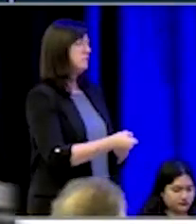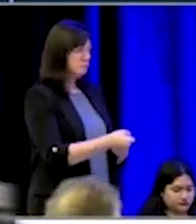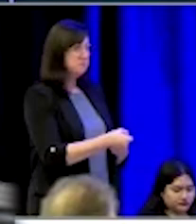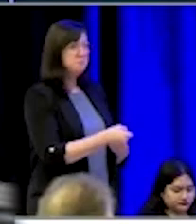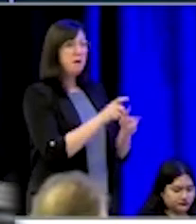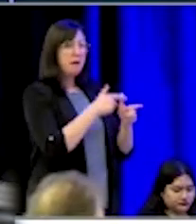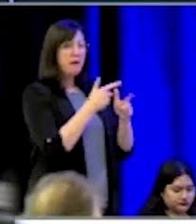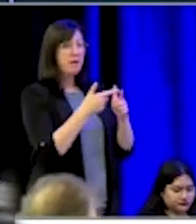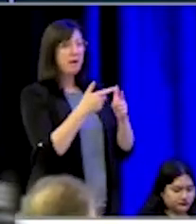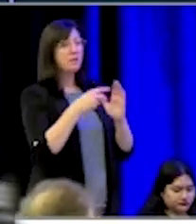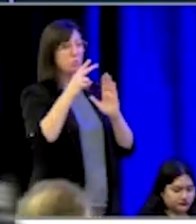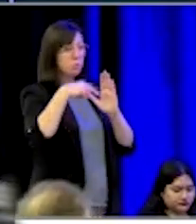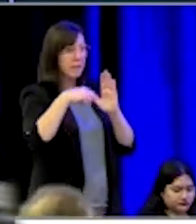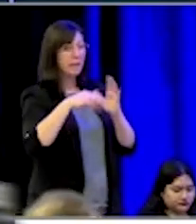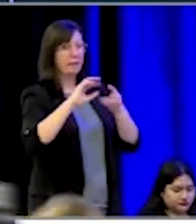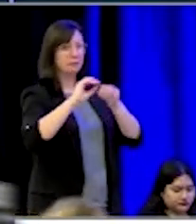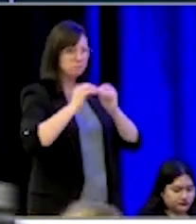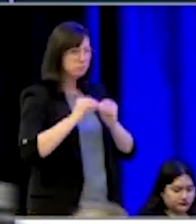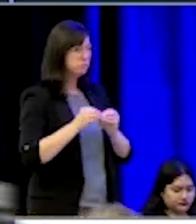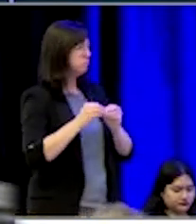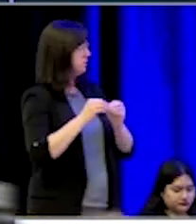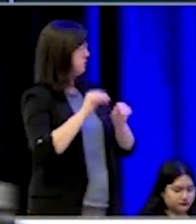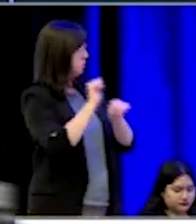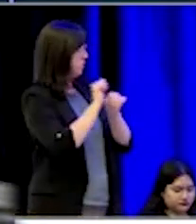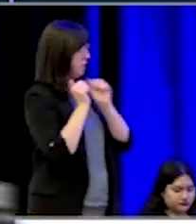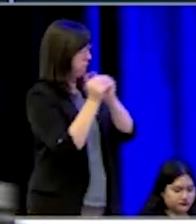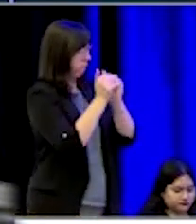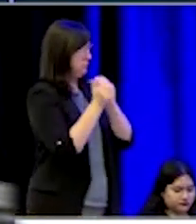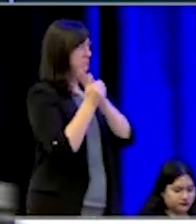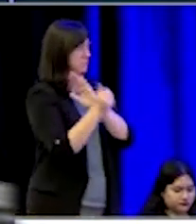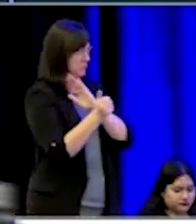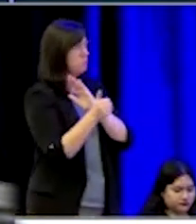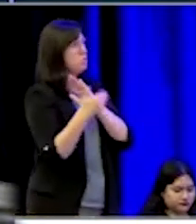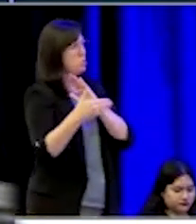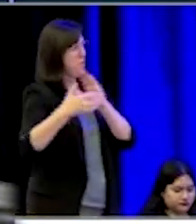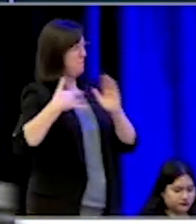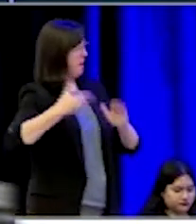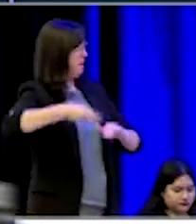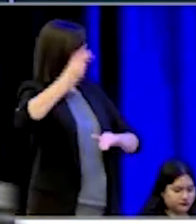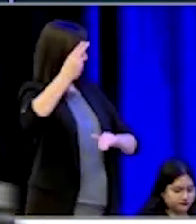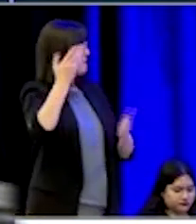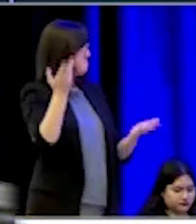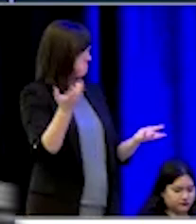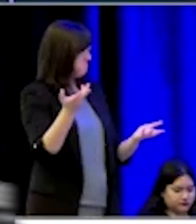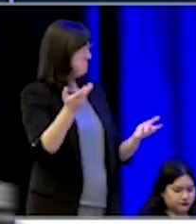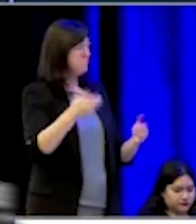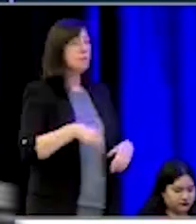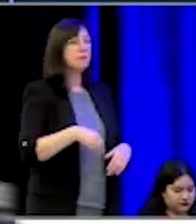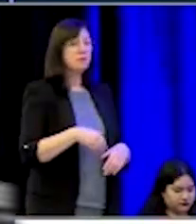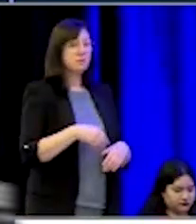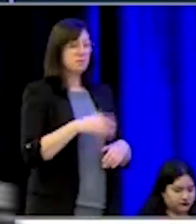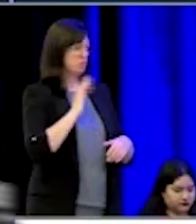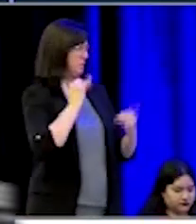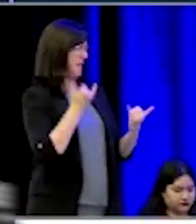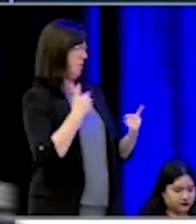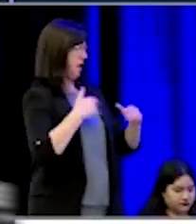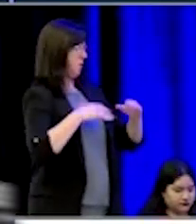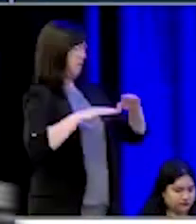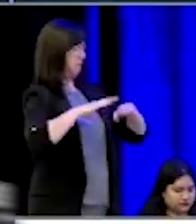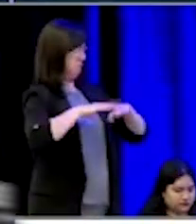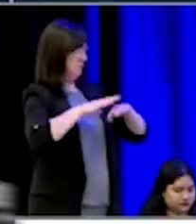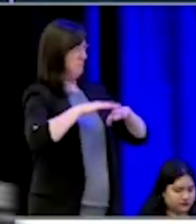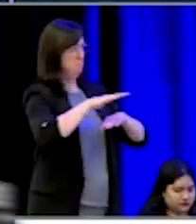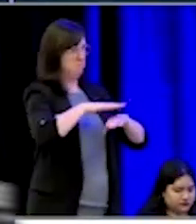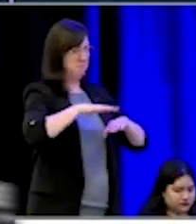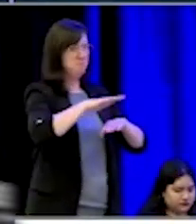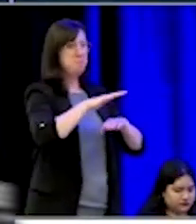how reading, numeracy, and collaboration skills on average are the highest scored skills. So this is at baseline, the average of